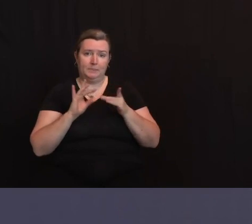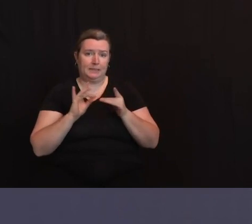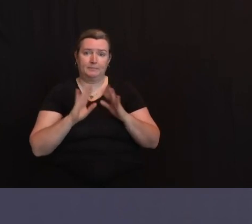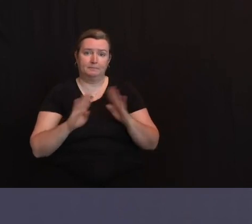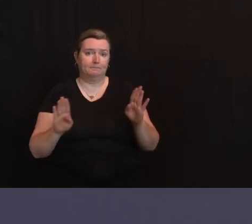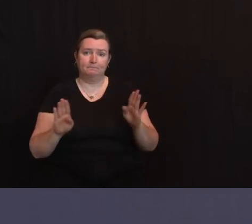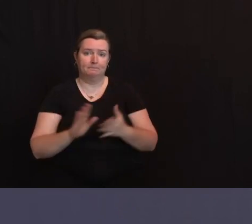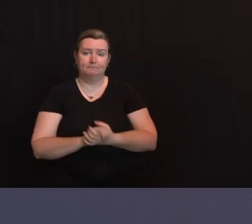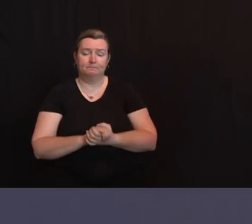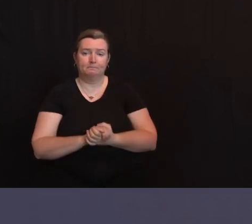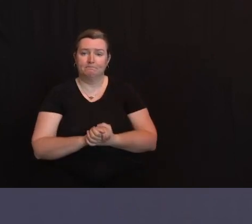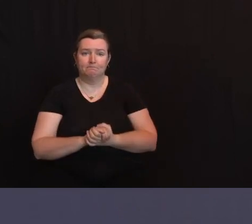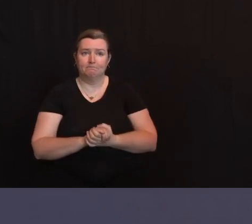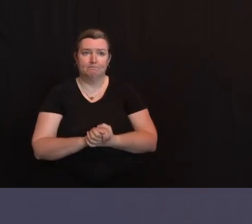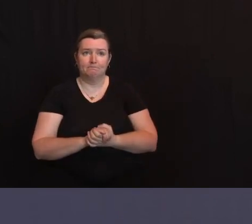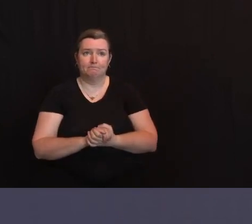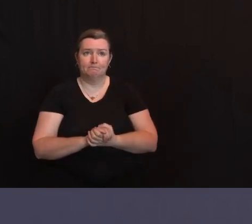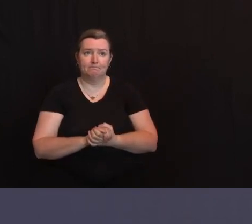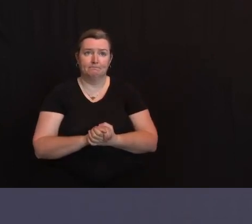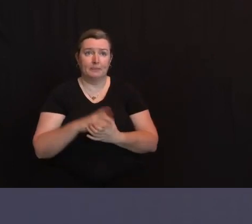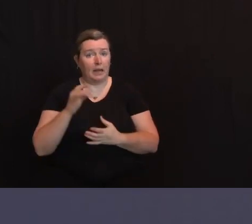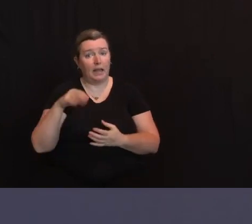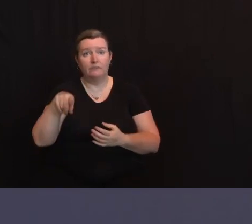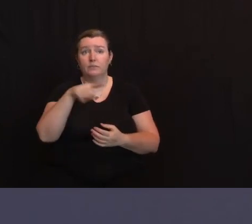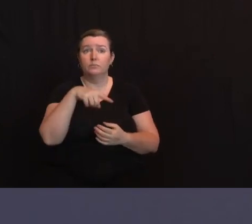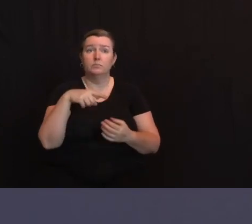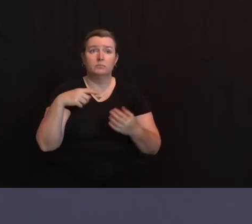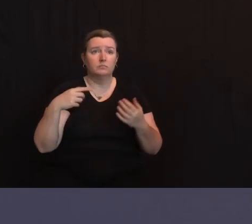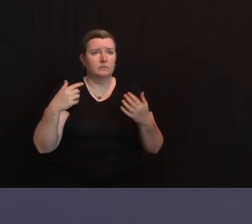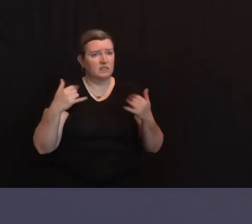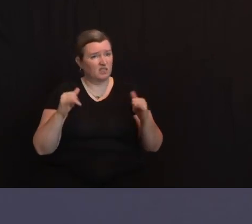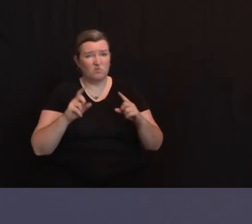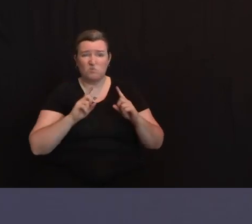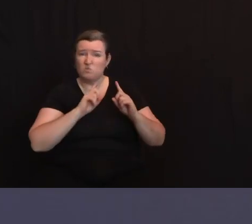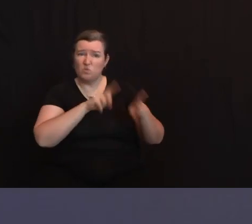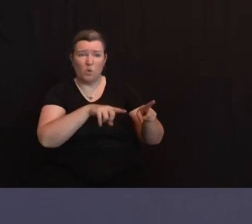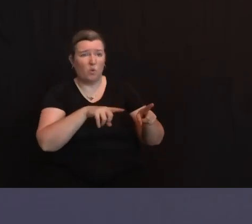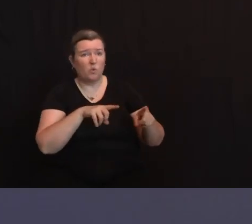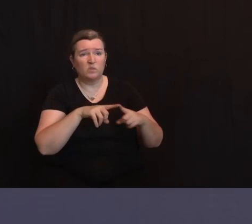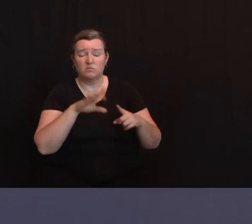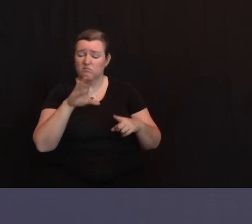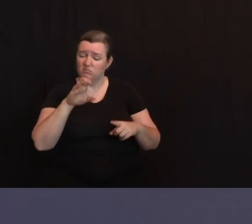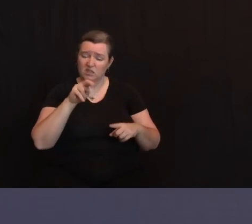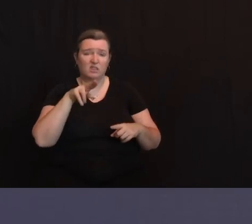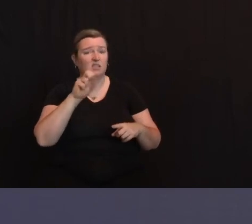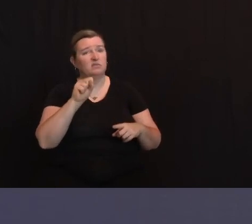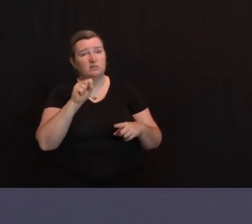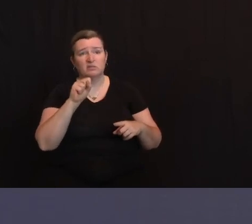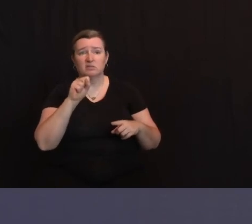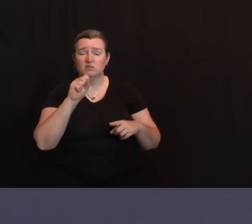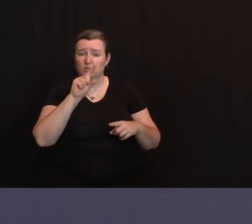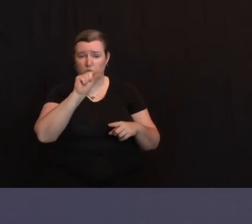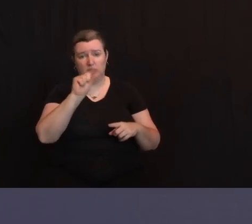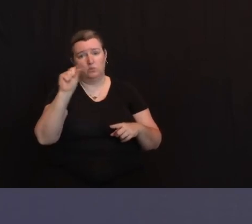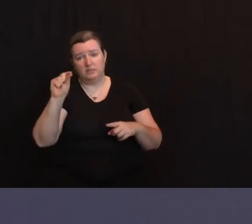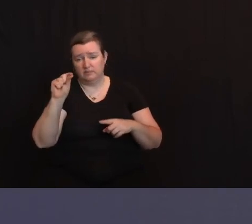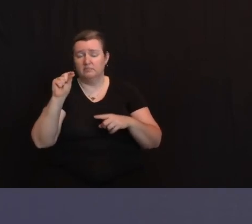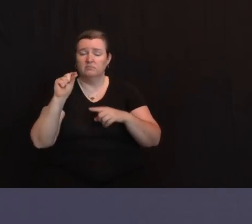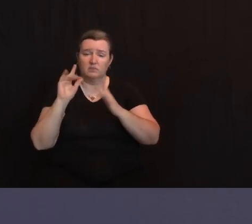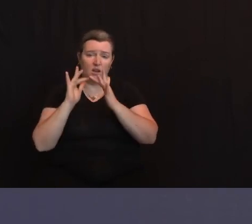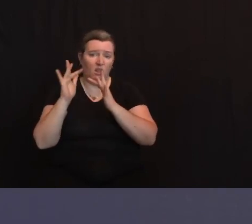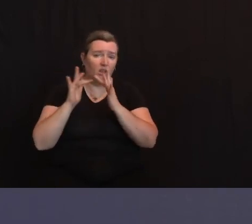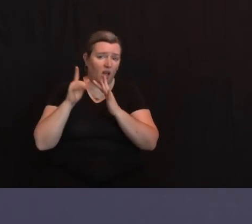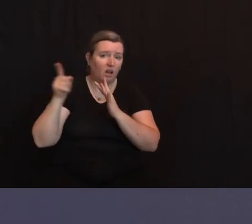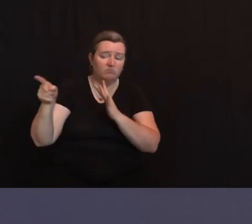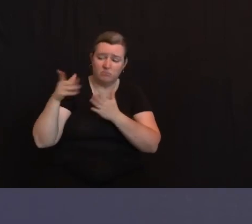is it census2020.gov, Dan? Or census2020.gov, and get counted, because